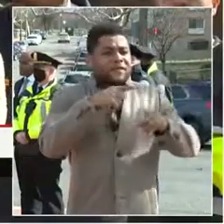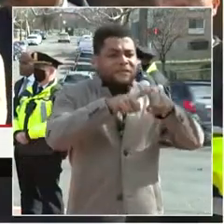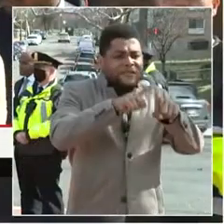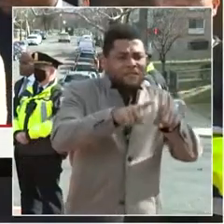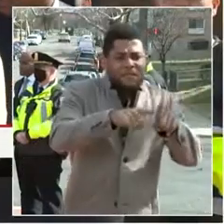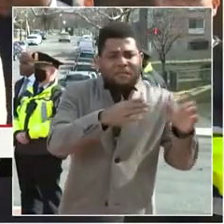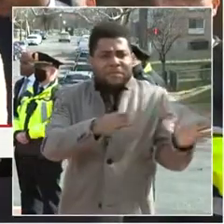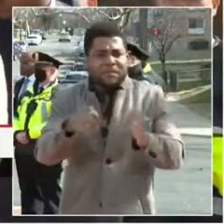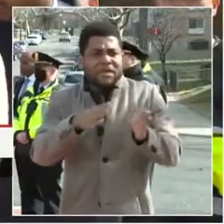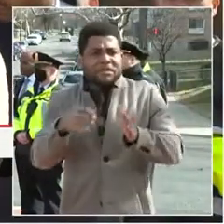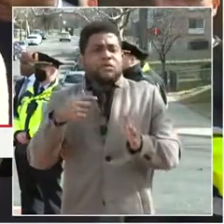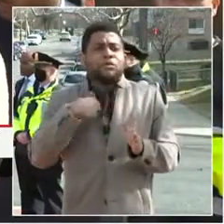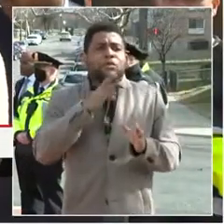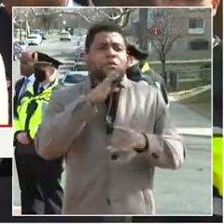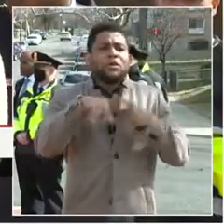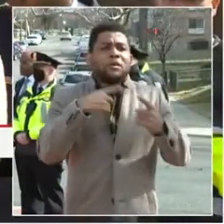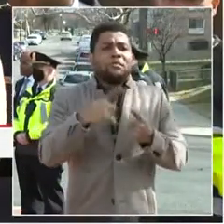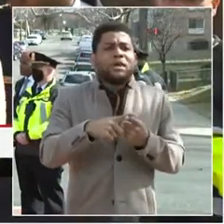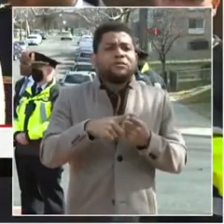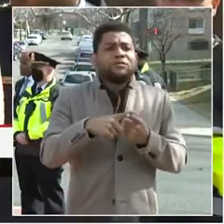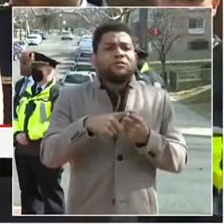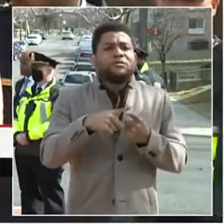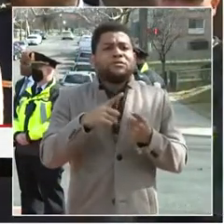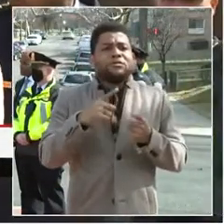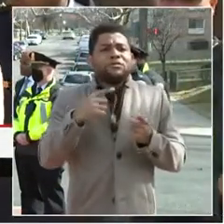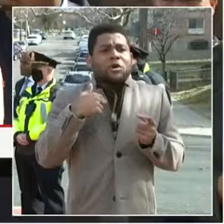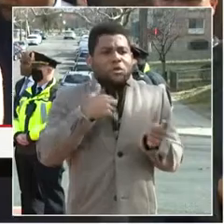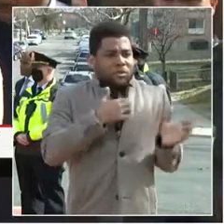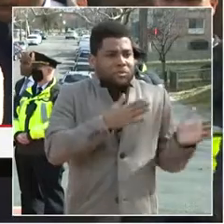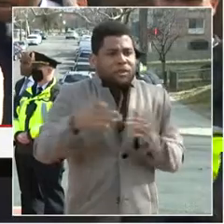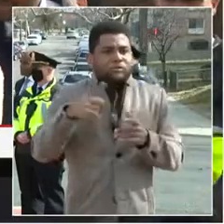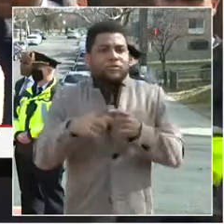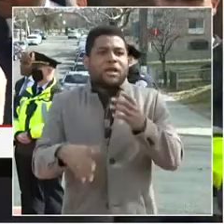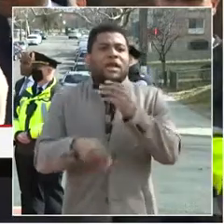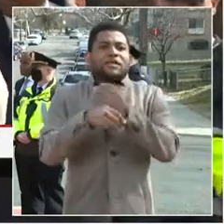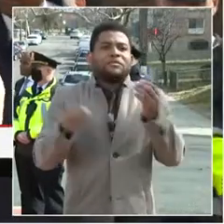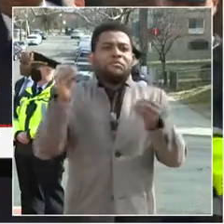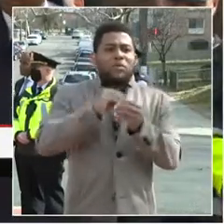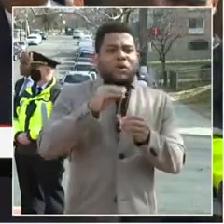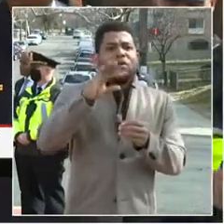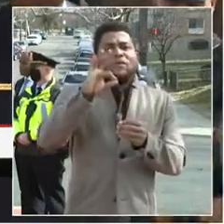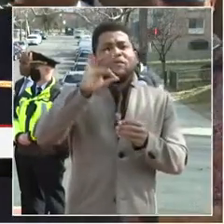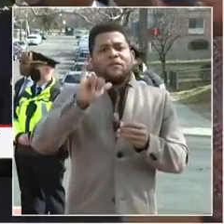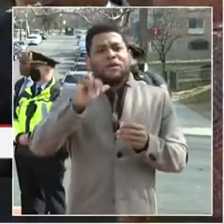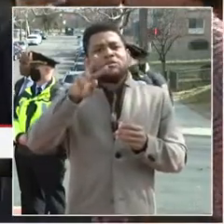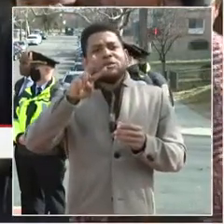restorative justice efforts in the FY23 budget, so you should be hearing more about that as well.